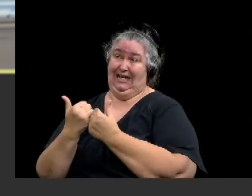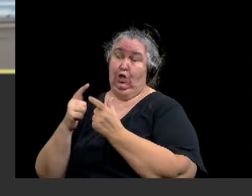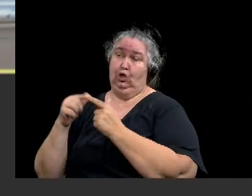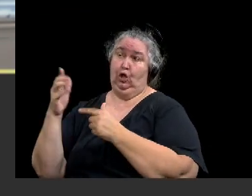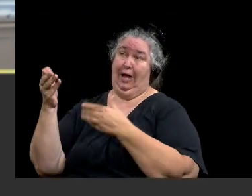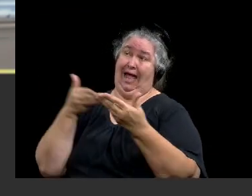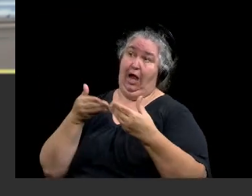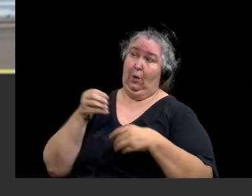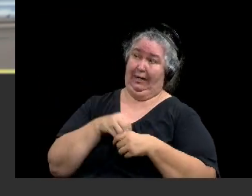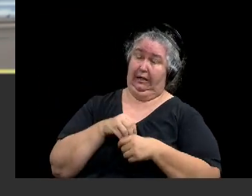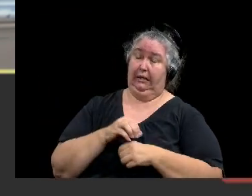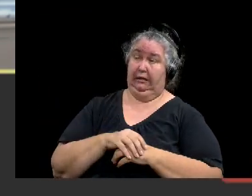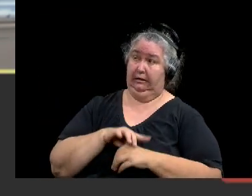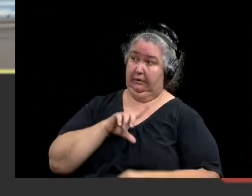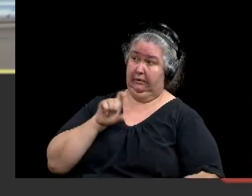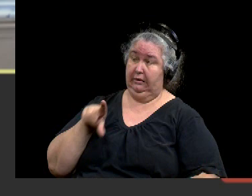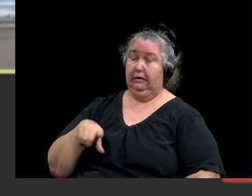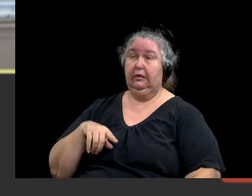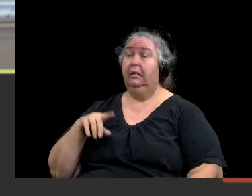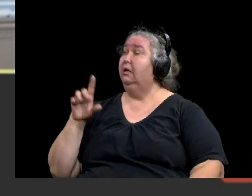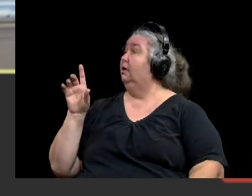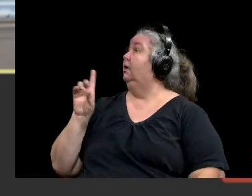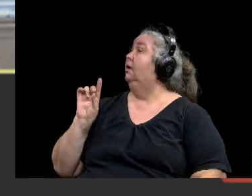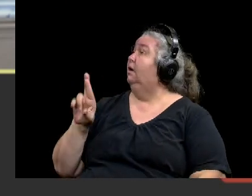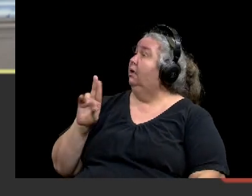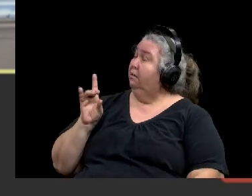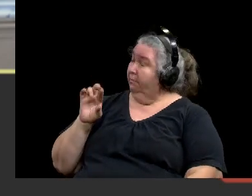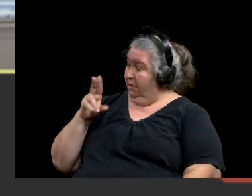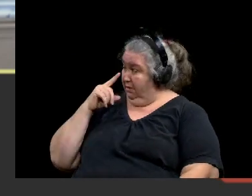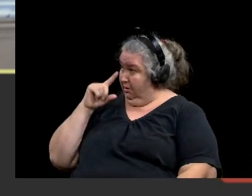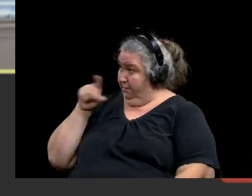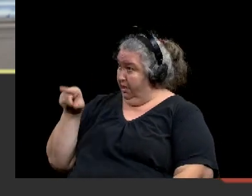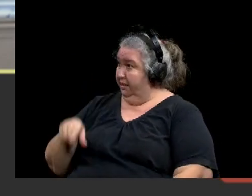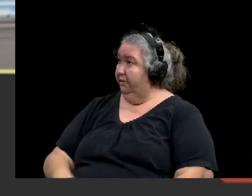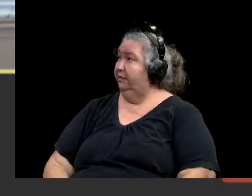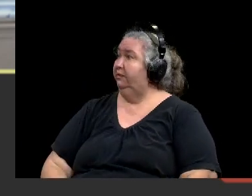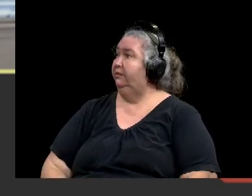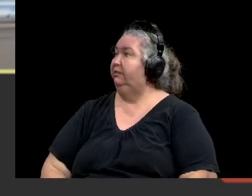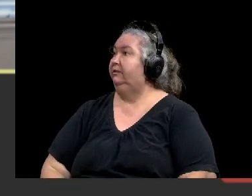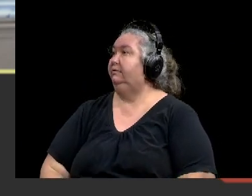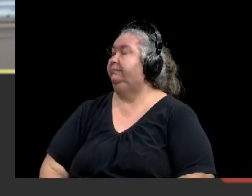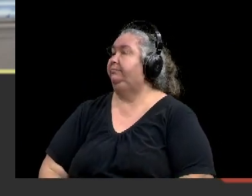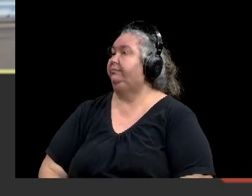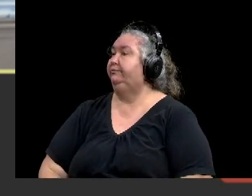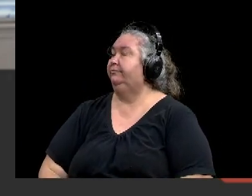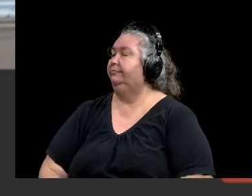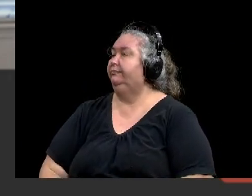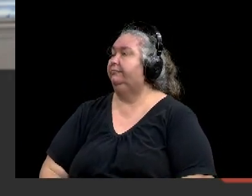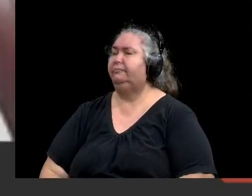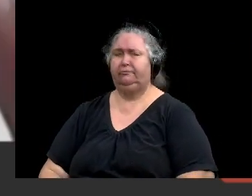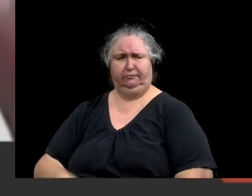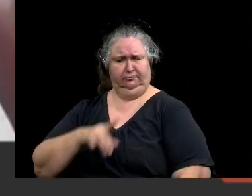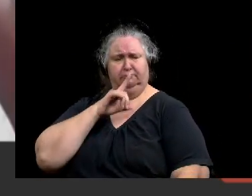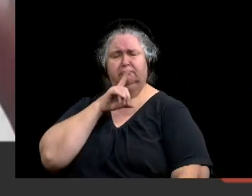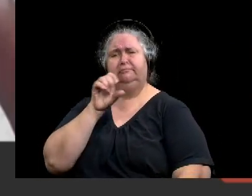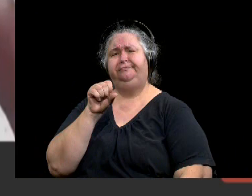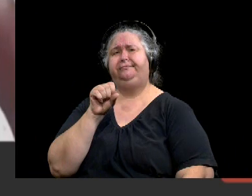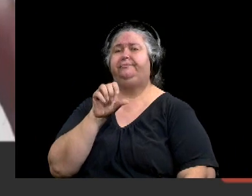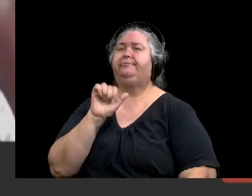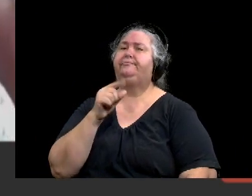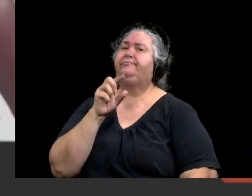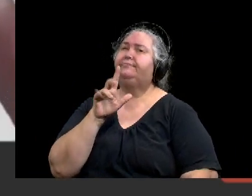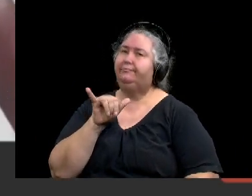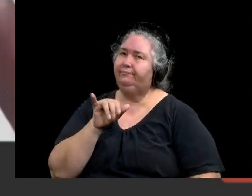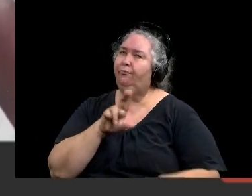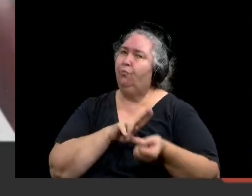Dr. Becker, do you want to start off with that? And then Dr. Eliason, if you want to have any addition. Sure. So agency